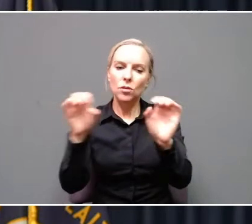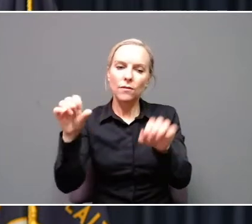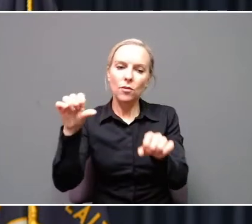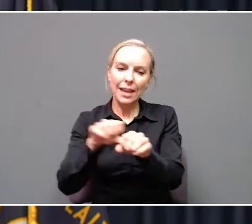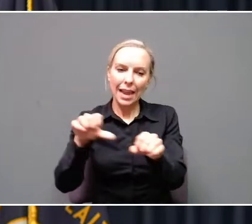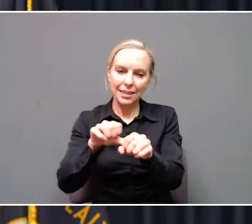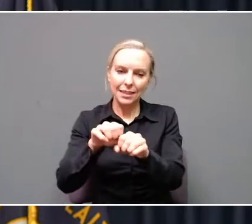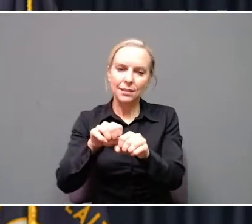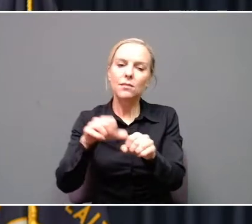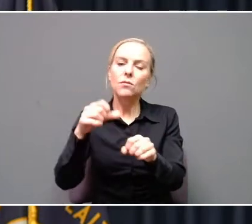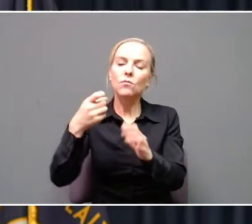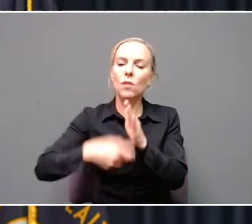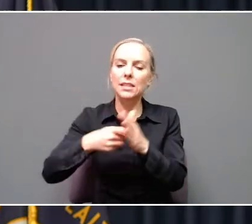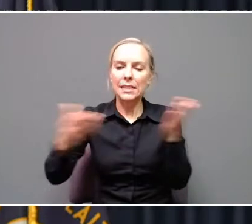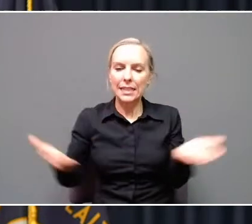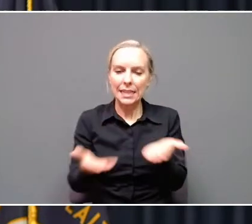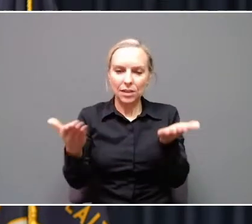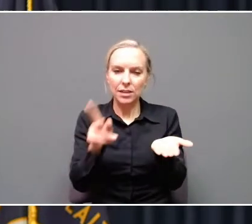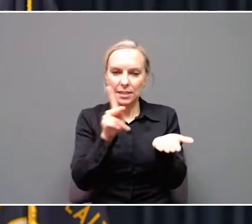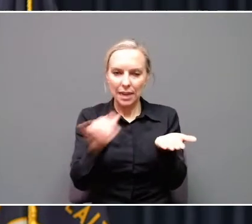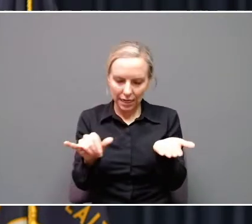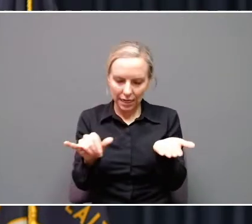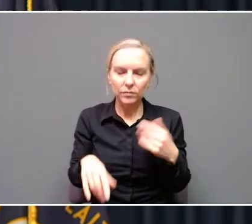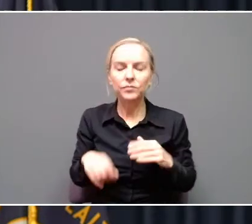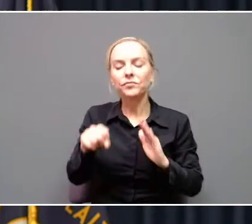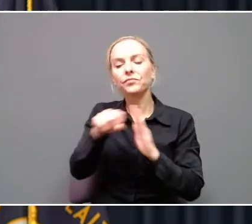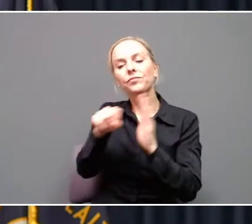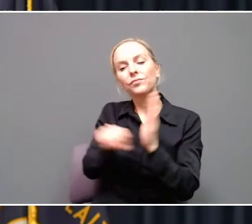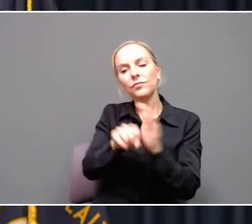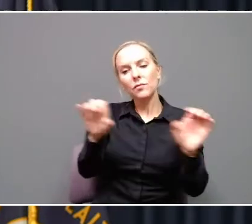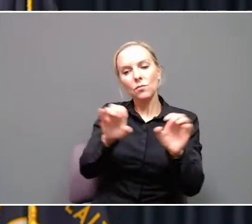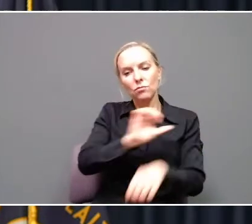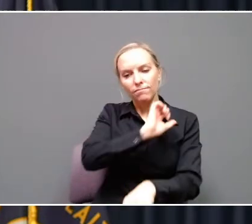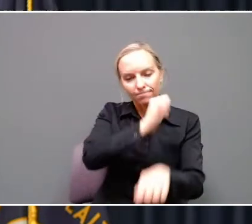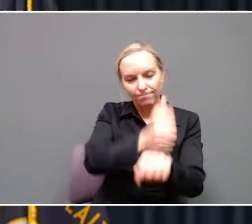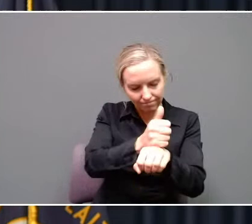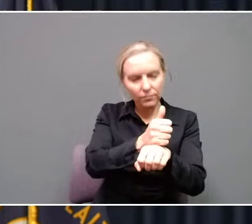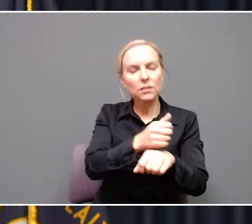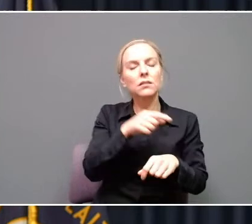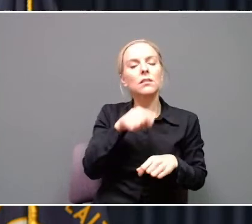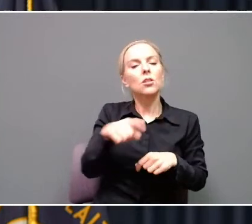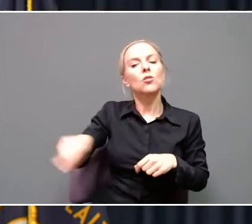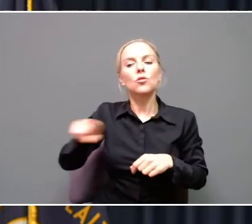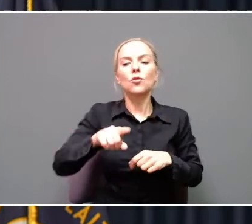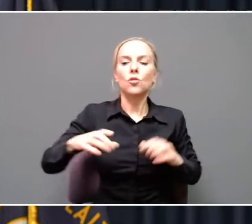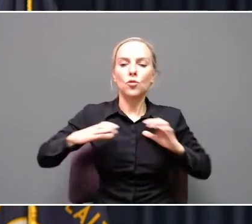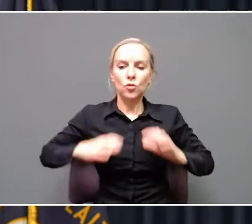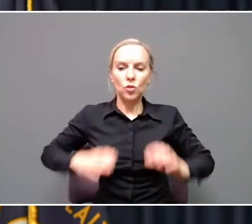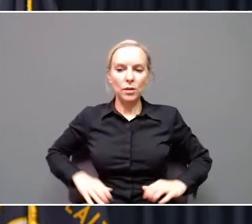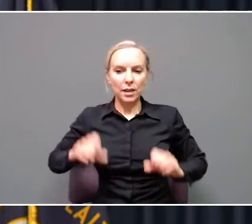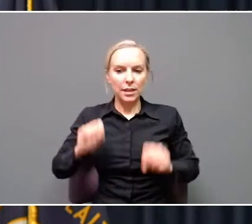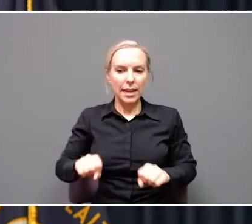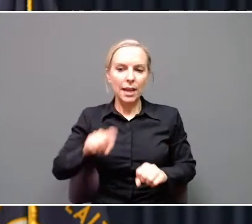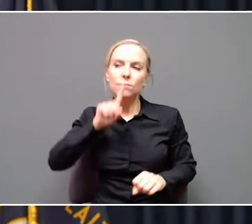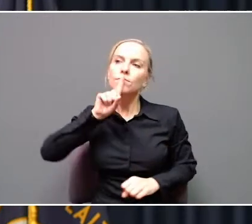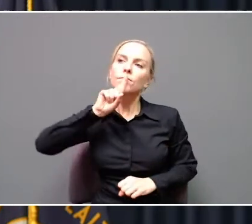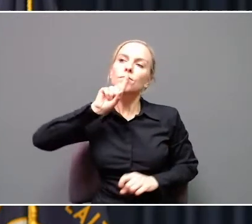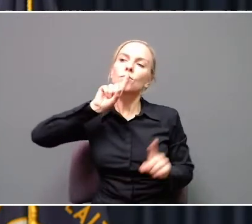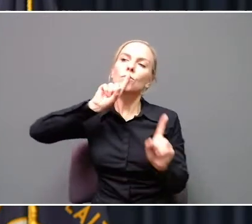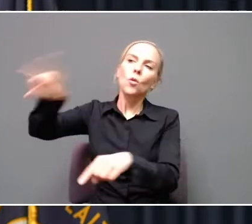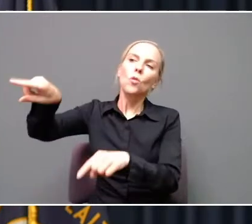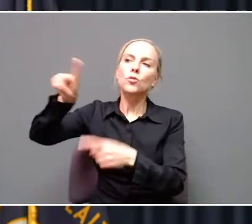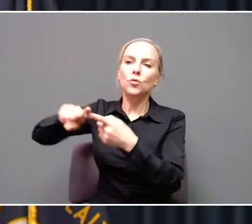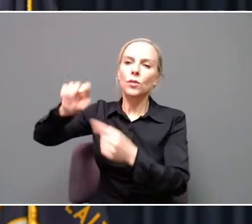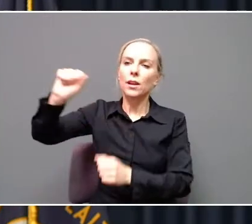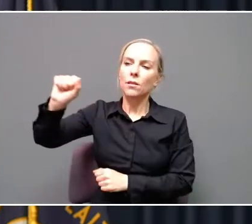in Kentucky. With the state of emergency in place, consumers in the Commonwealth can report price gouging to the Office of Attorney General, and